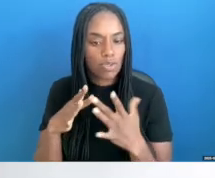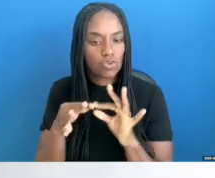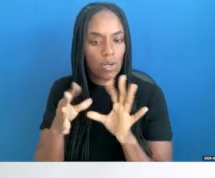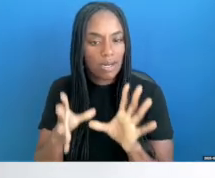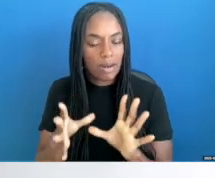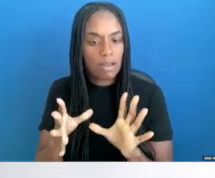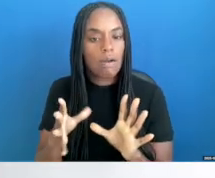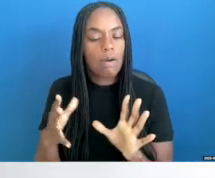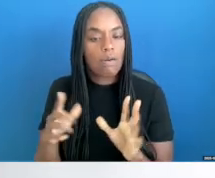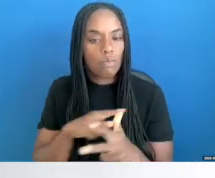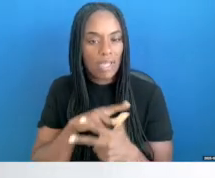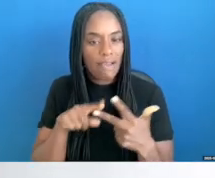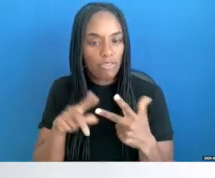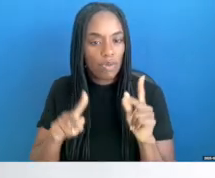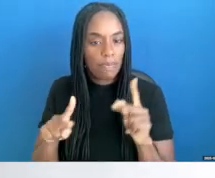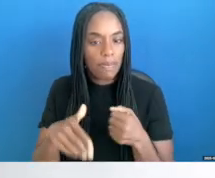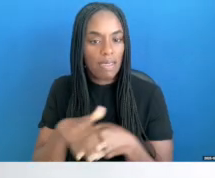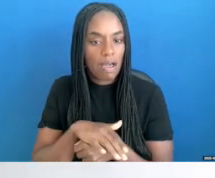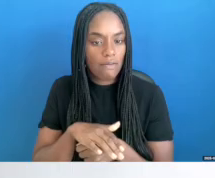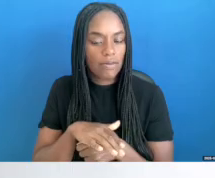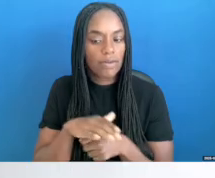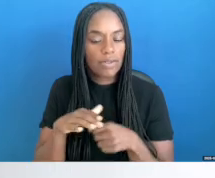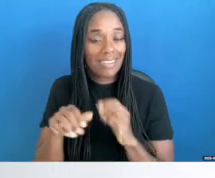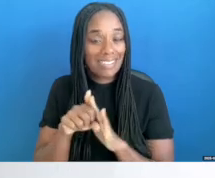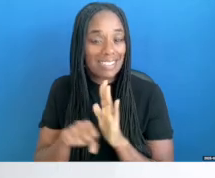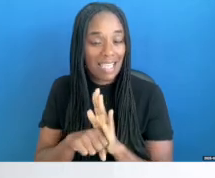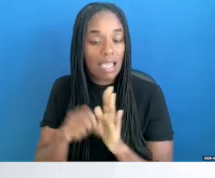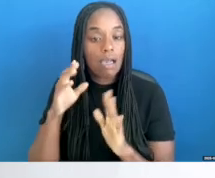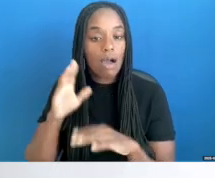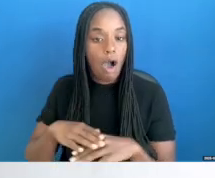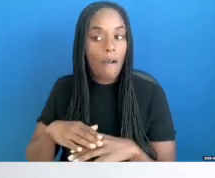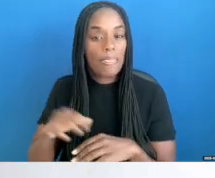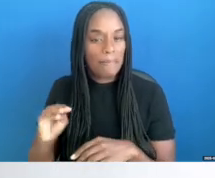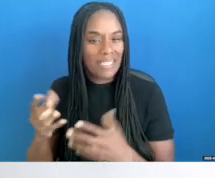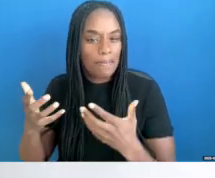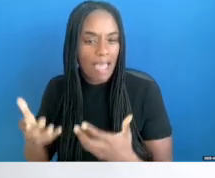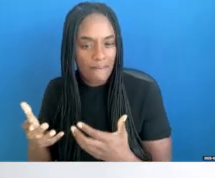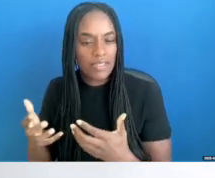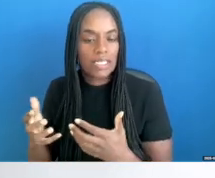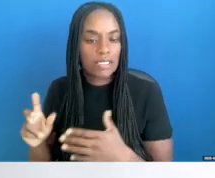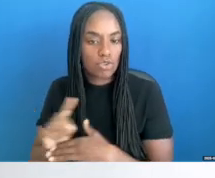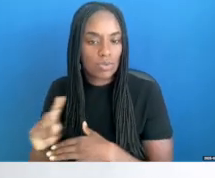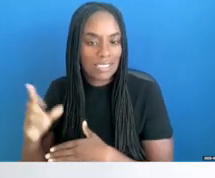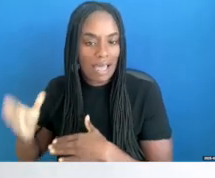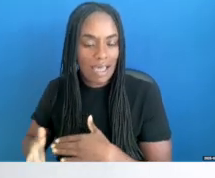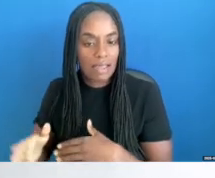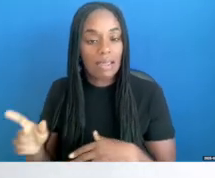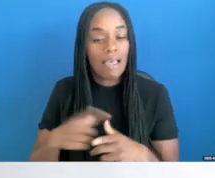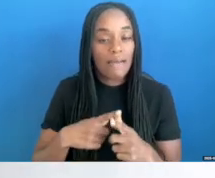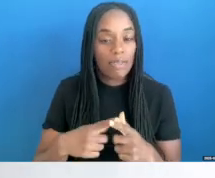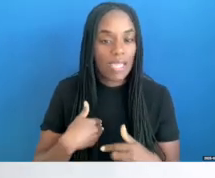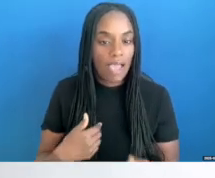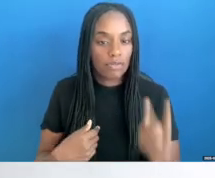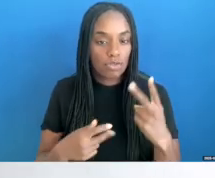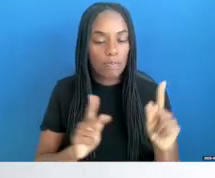that cover the whole state on kind of the medium heavy duty side. And then we have 2 people that